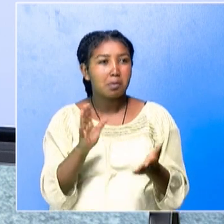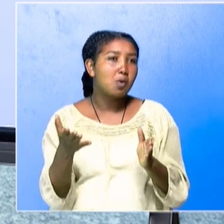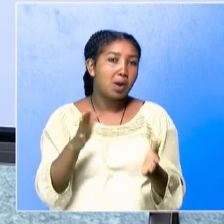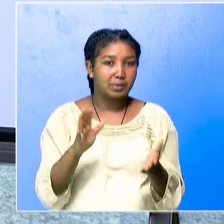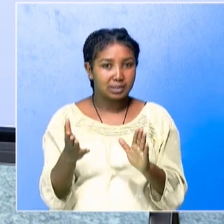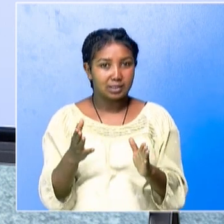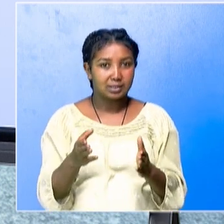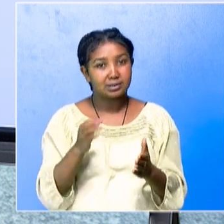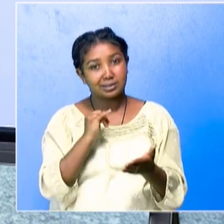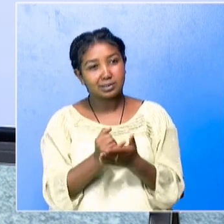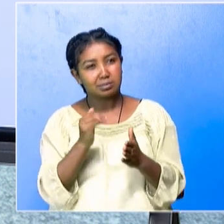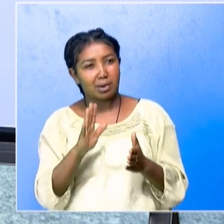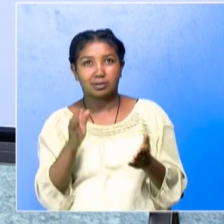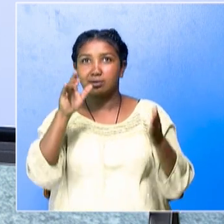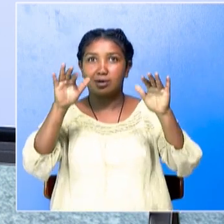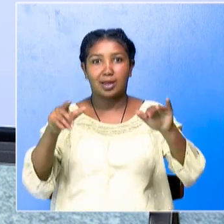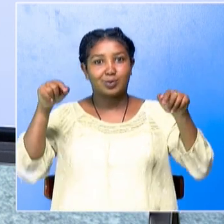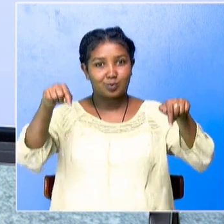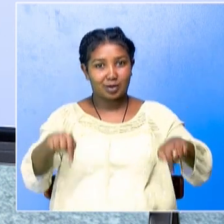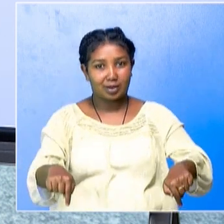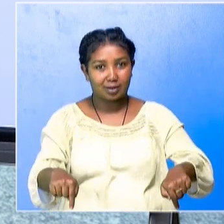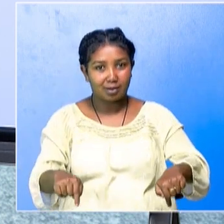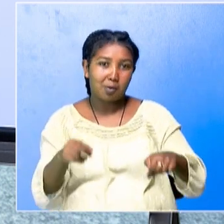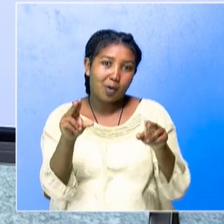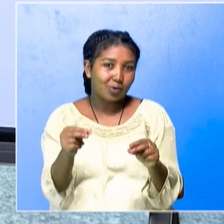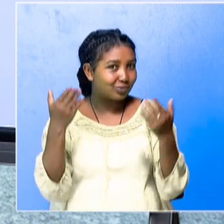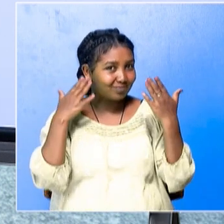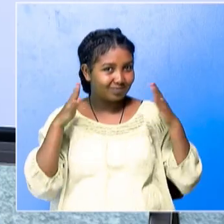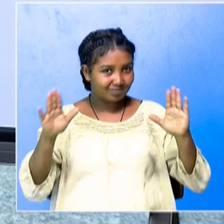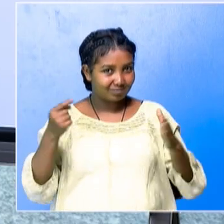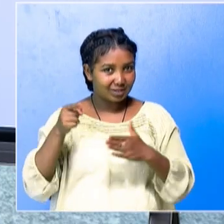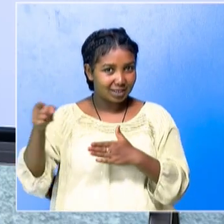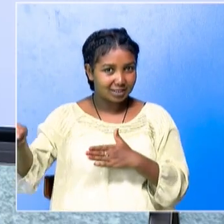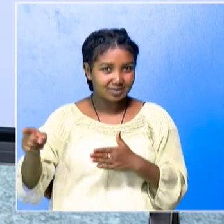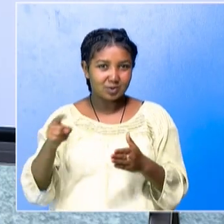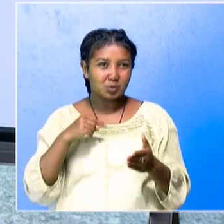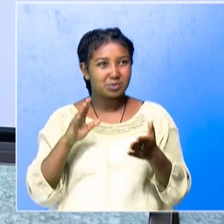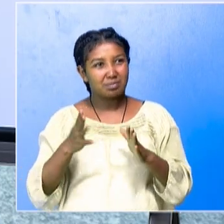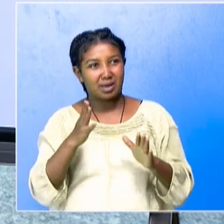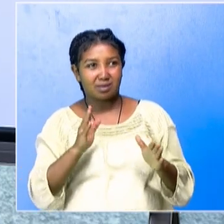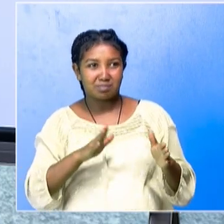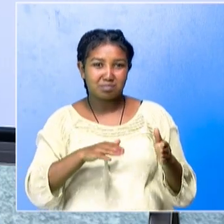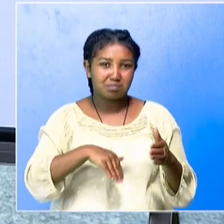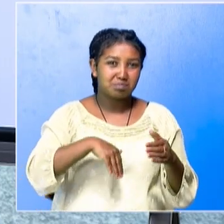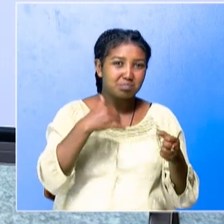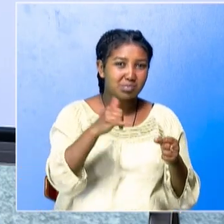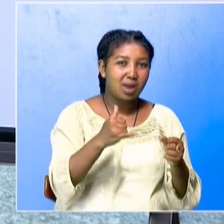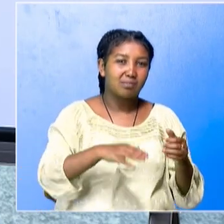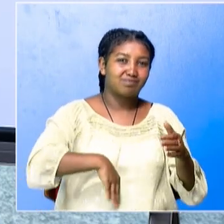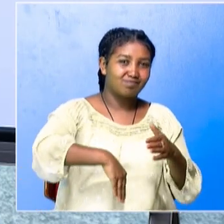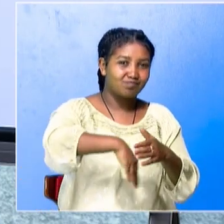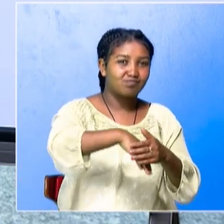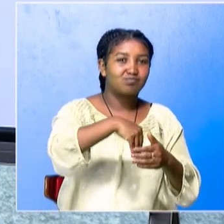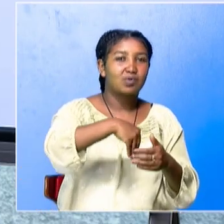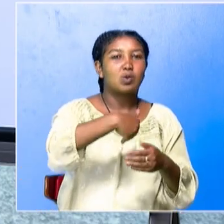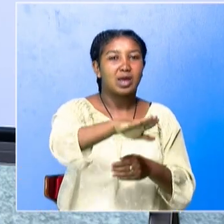Probability. It might rain today or not. Here is, we may play outside after school.